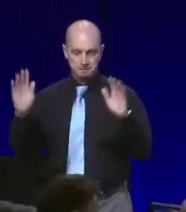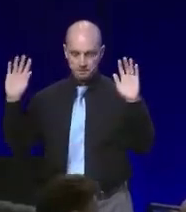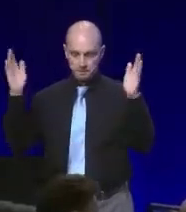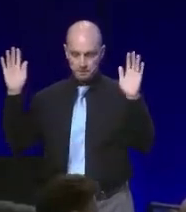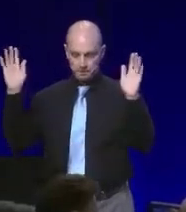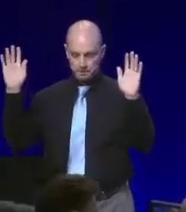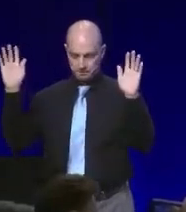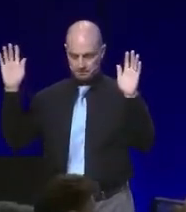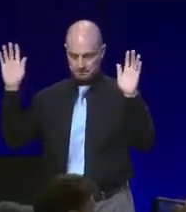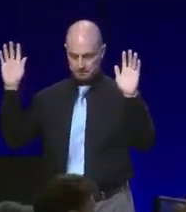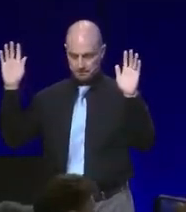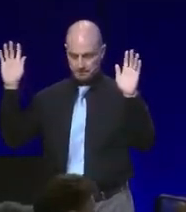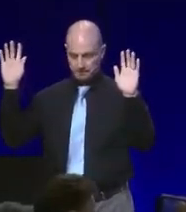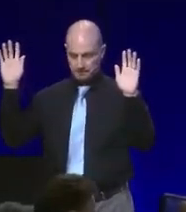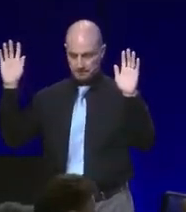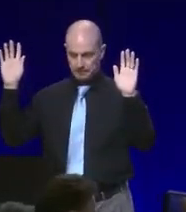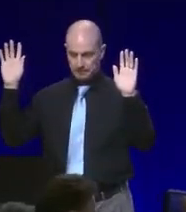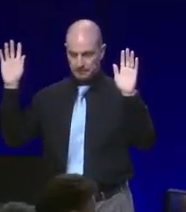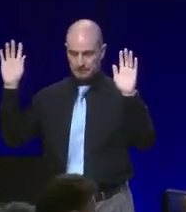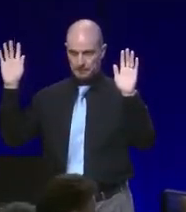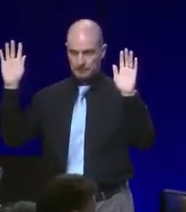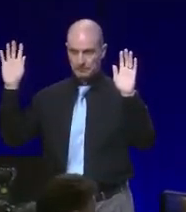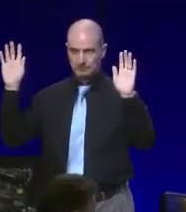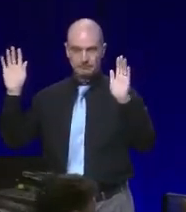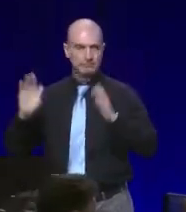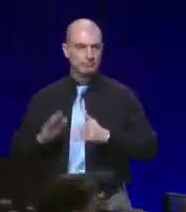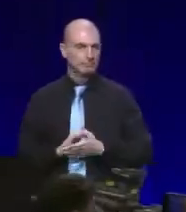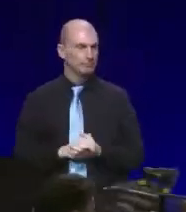Thank you.